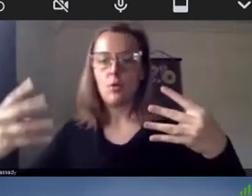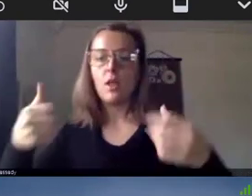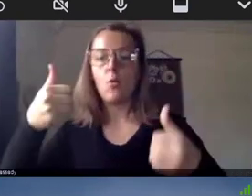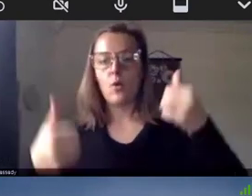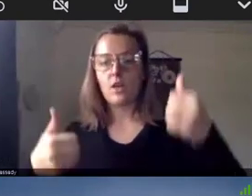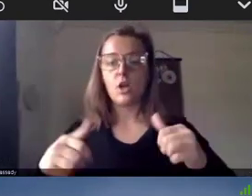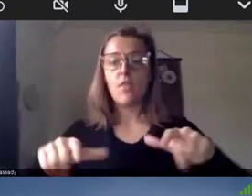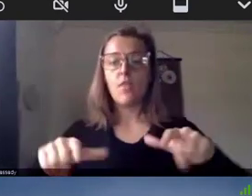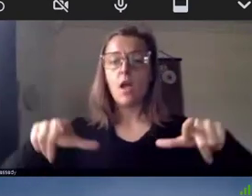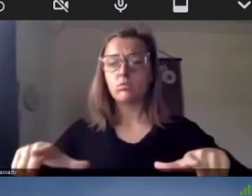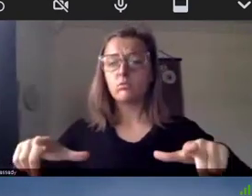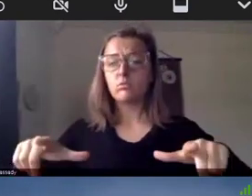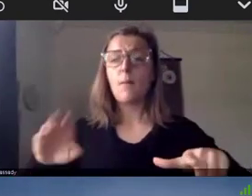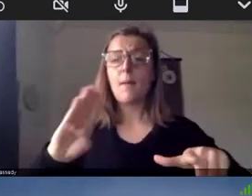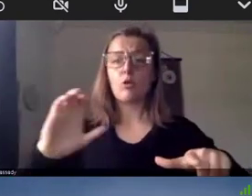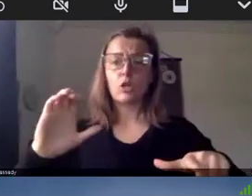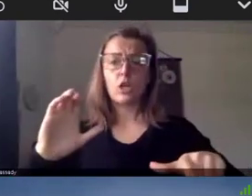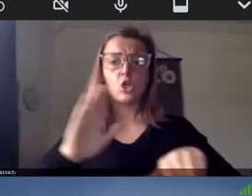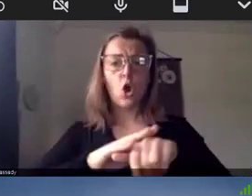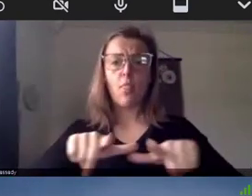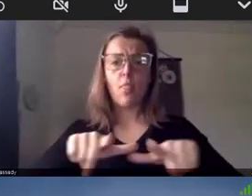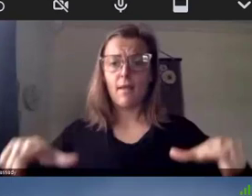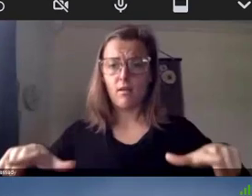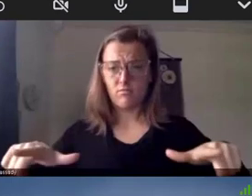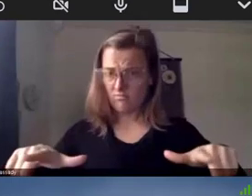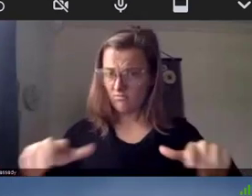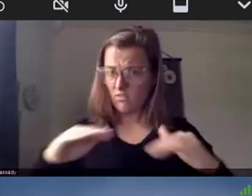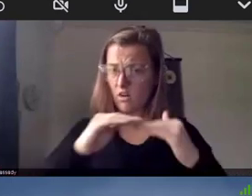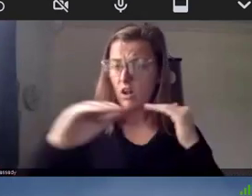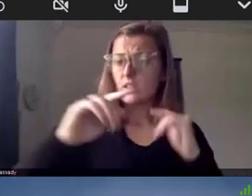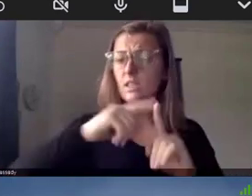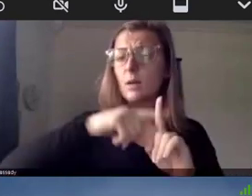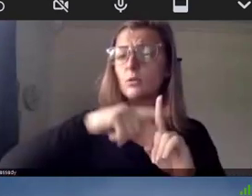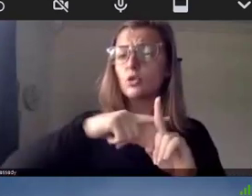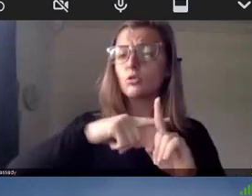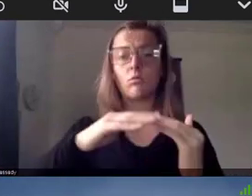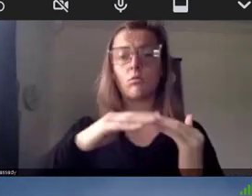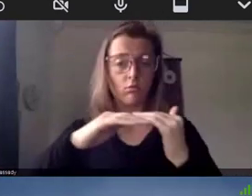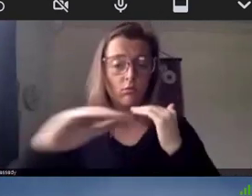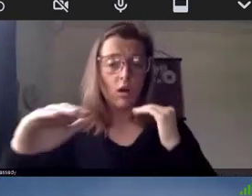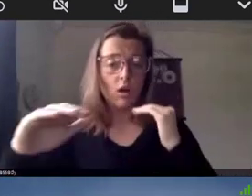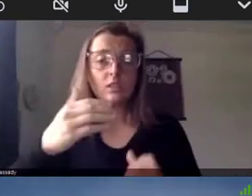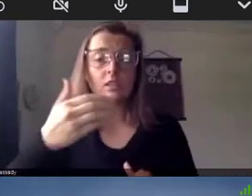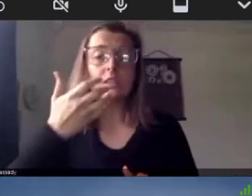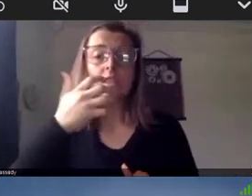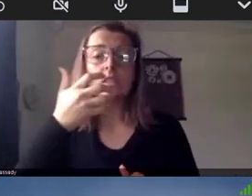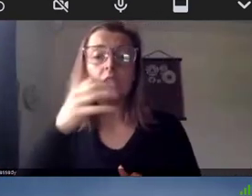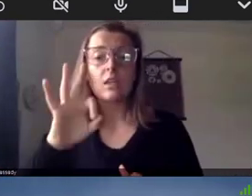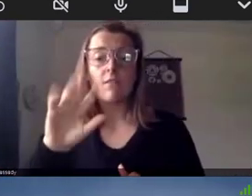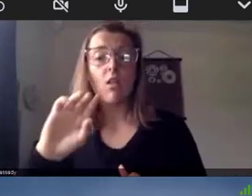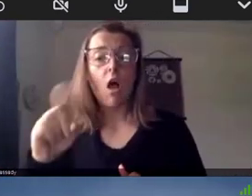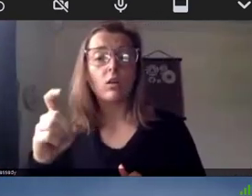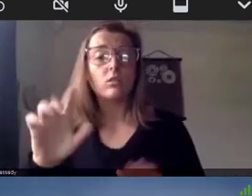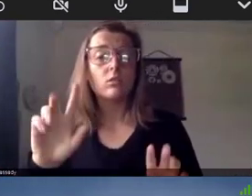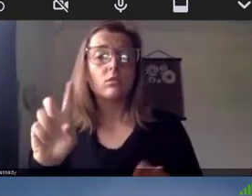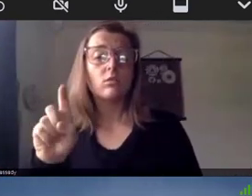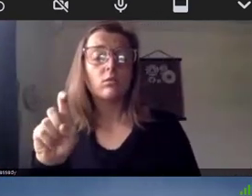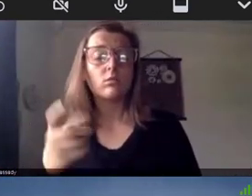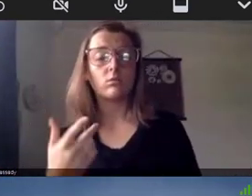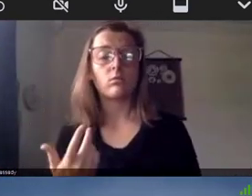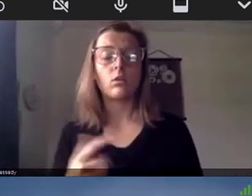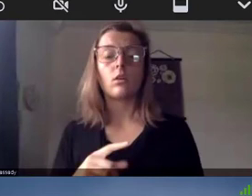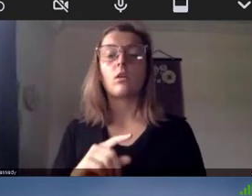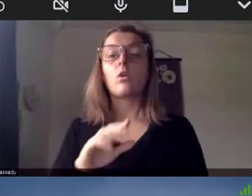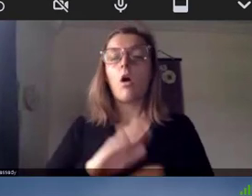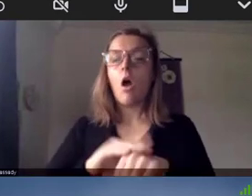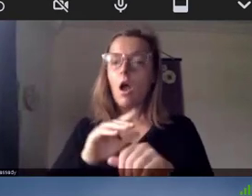flux? And, you know, as we go through these, as we've seen in these different example problems, once we know these things, then we